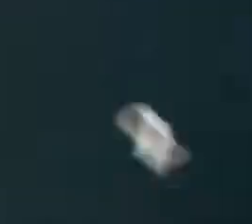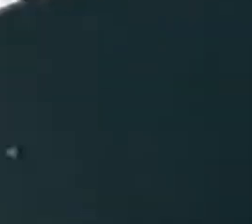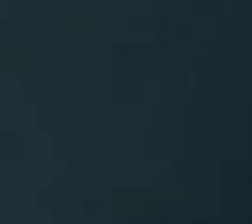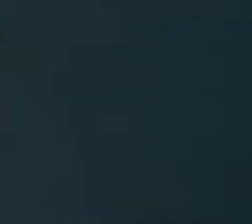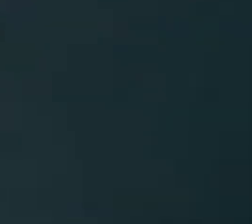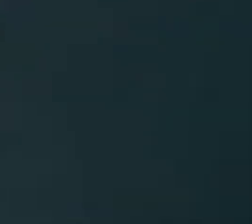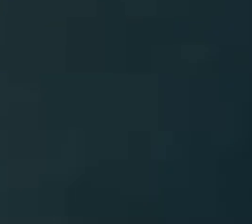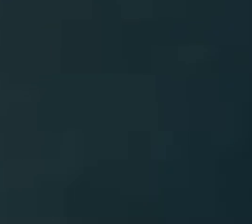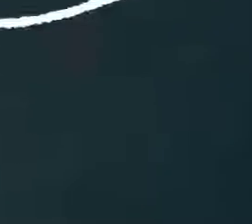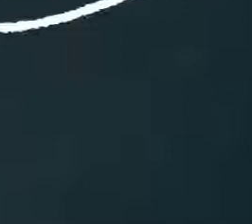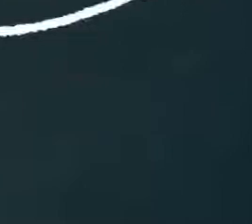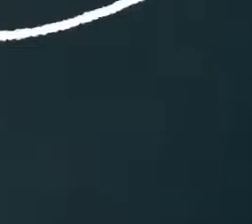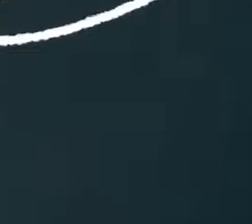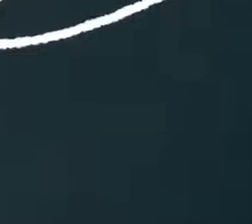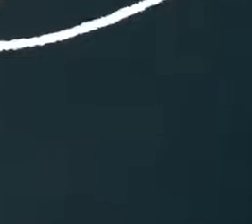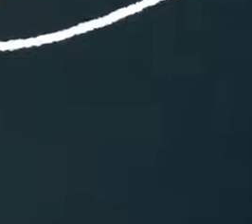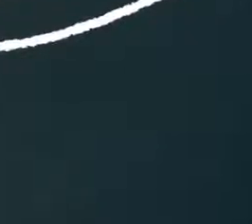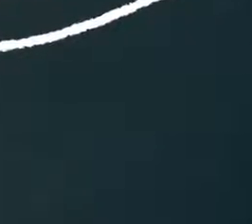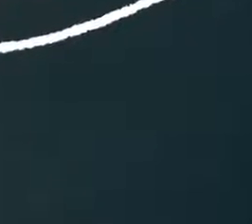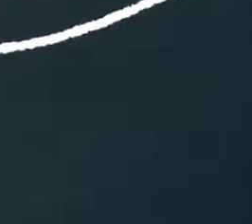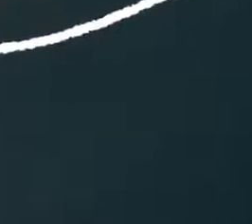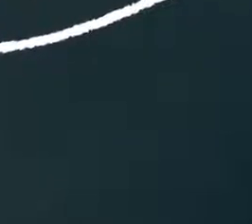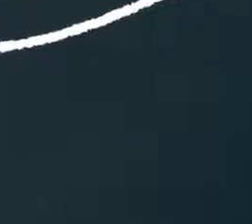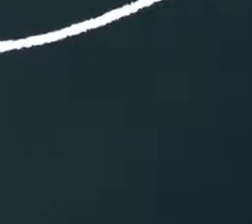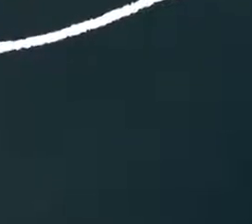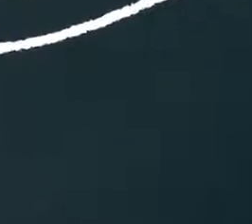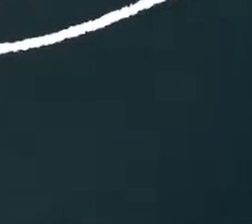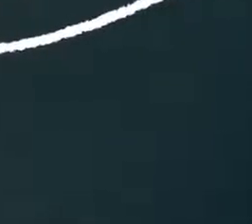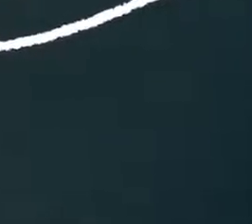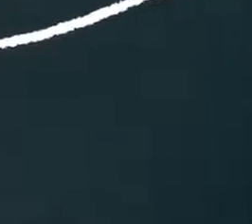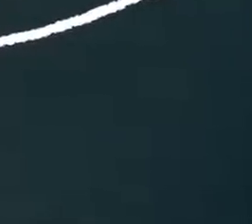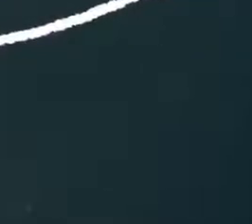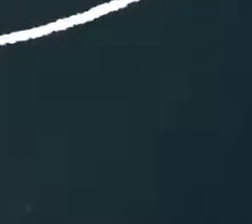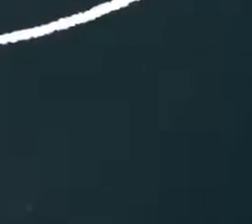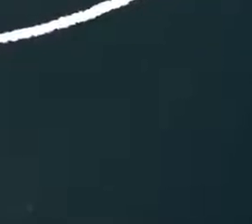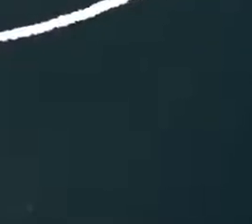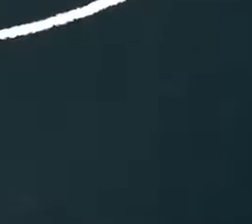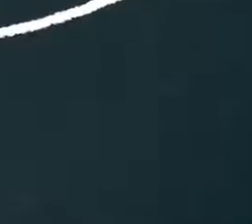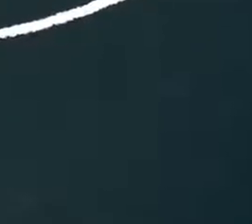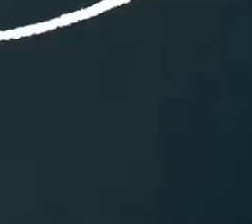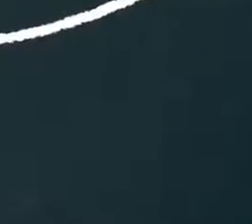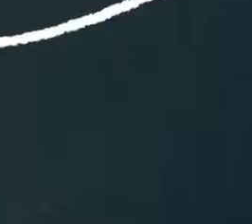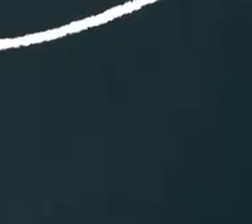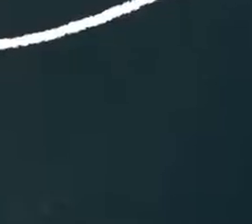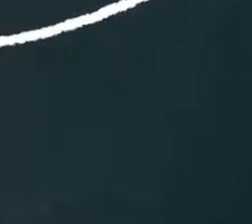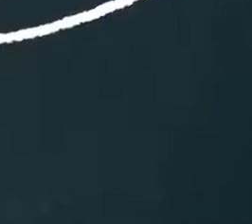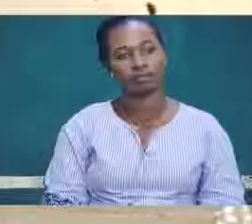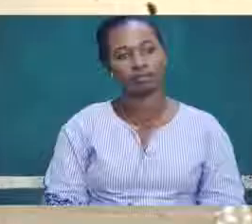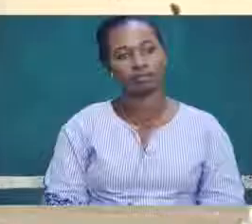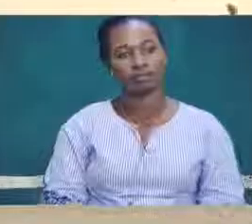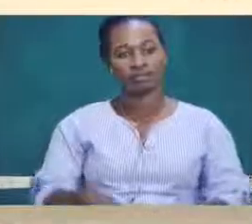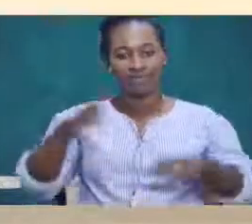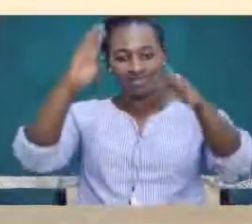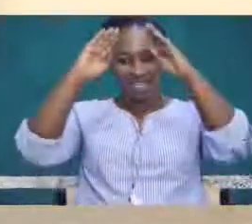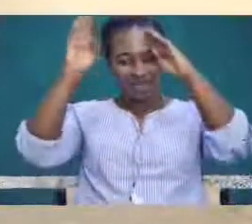Welcome to Study Time, a televised home learning program produced by Rwanda Education Board.